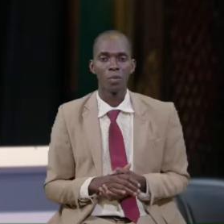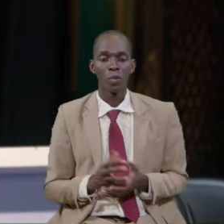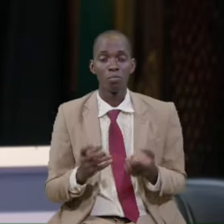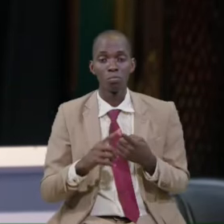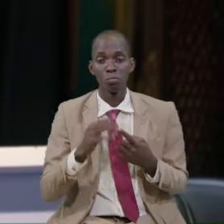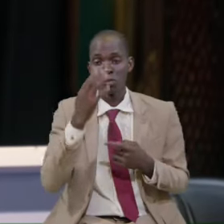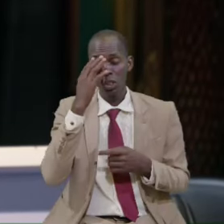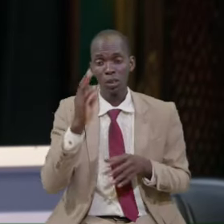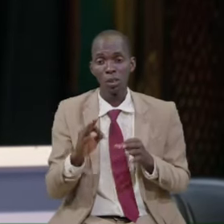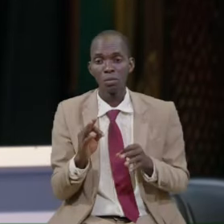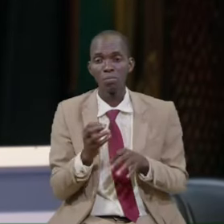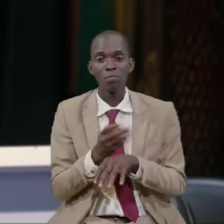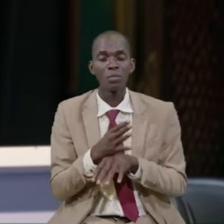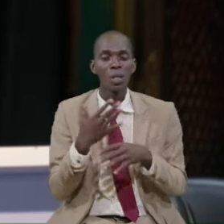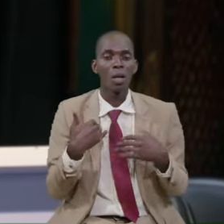let's know.